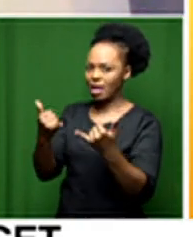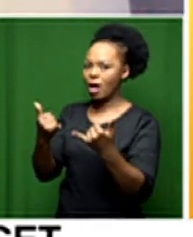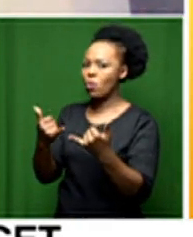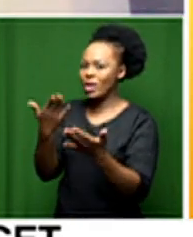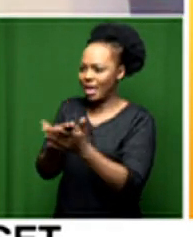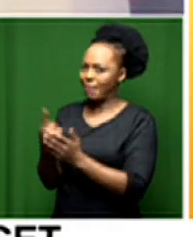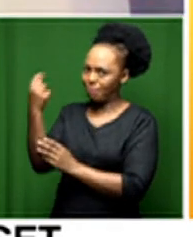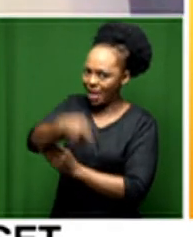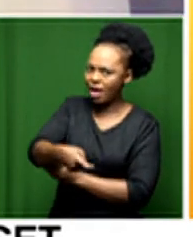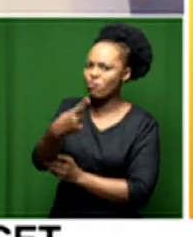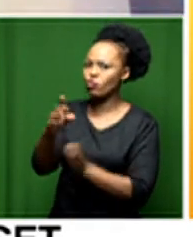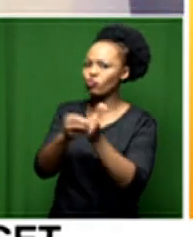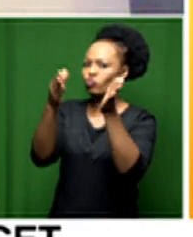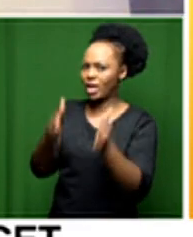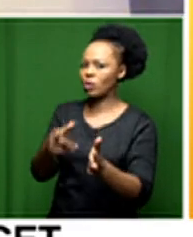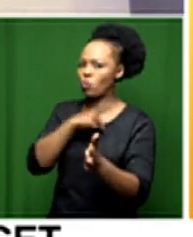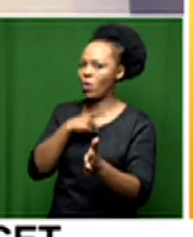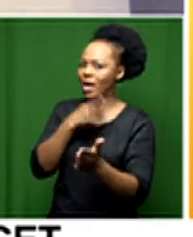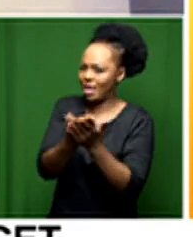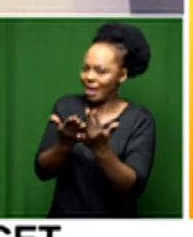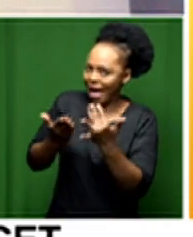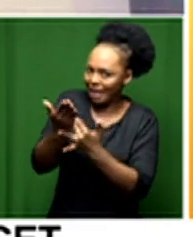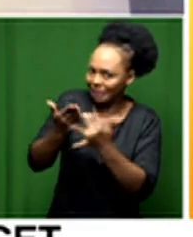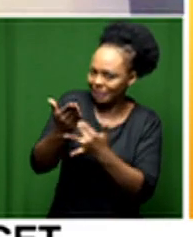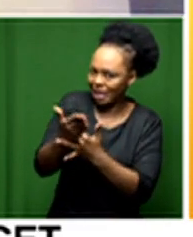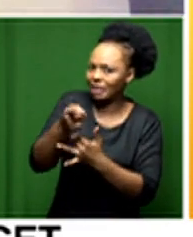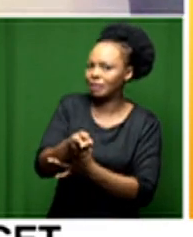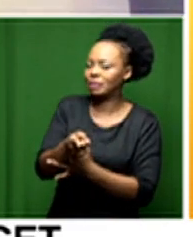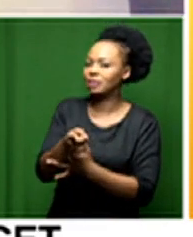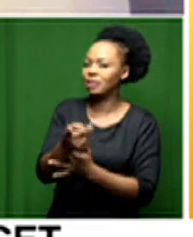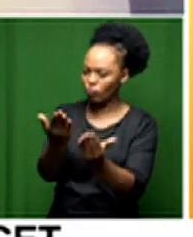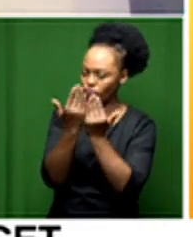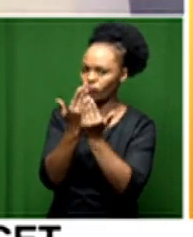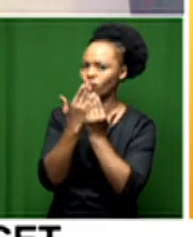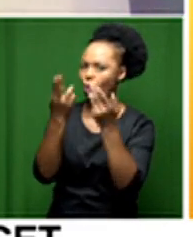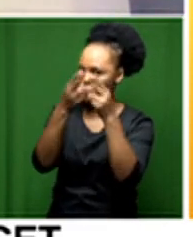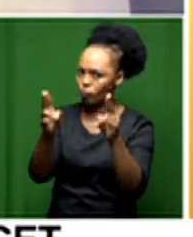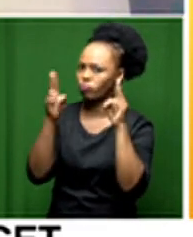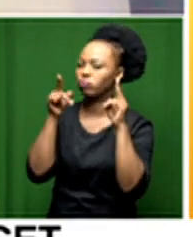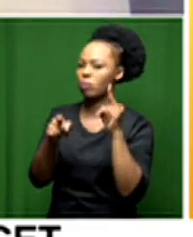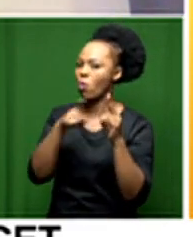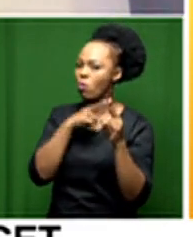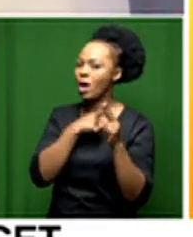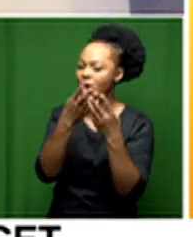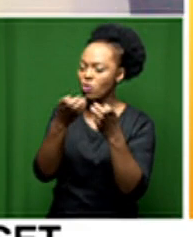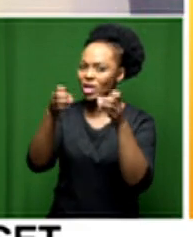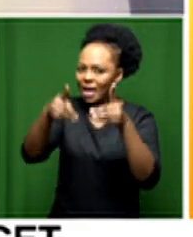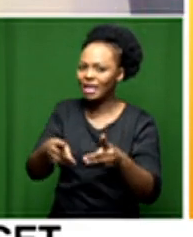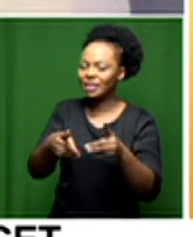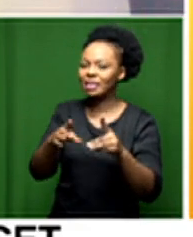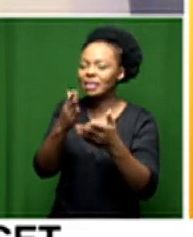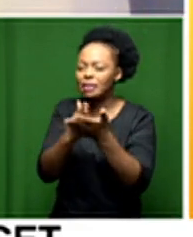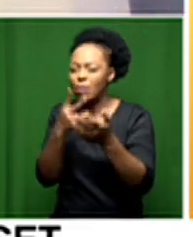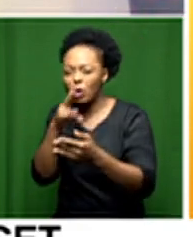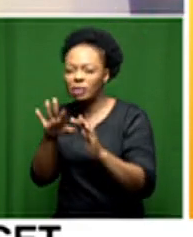those students so that they actually do get to access this education that seems to be elusive at the moment. But as far as